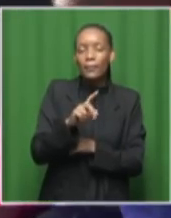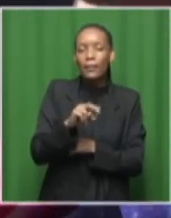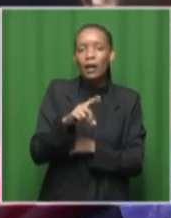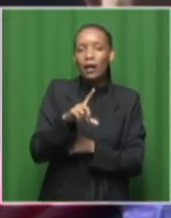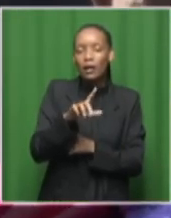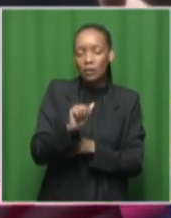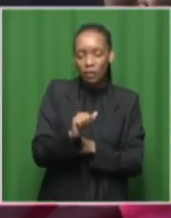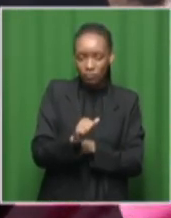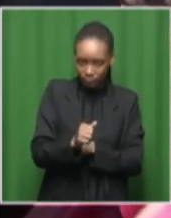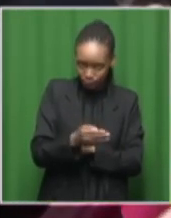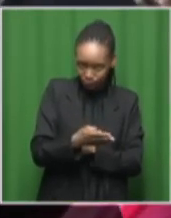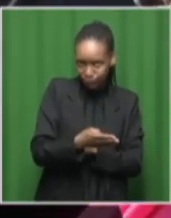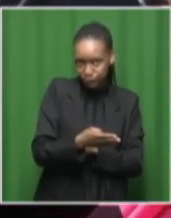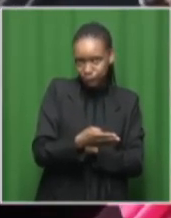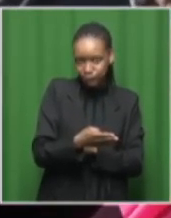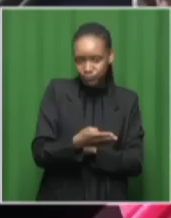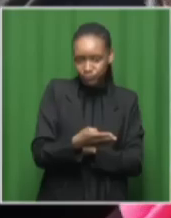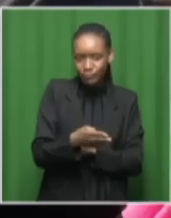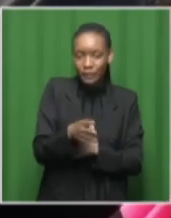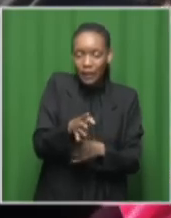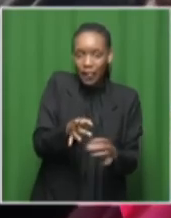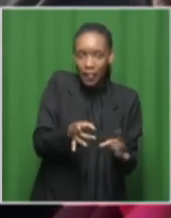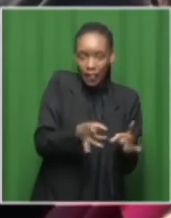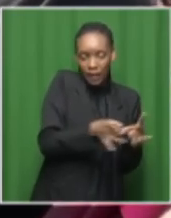who is also